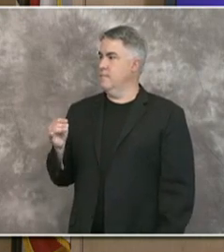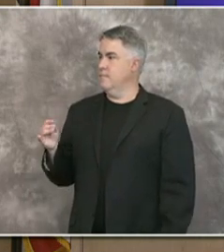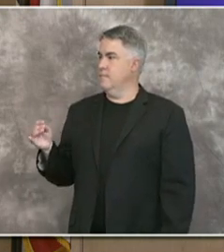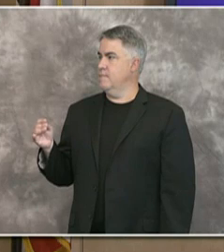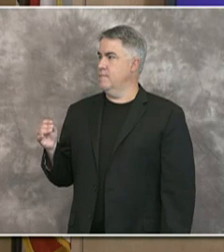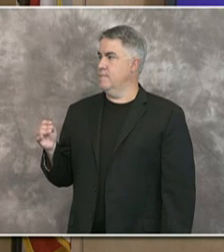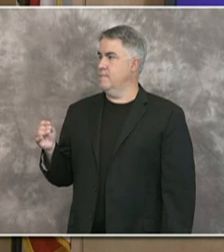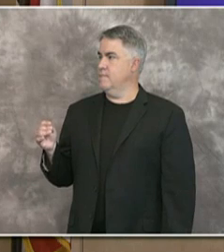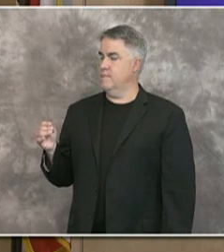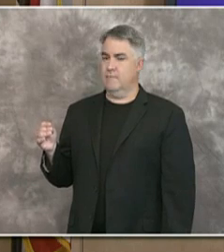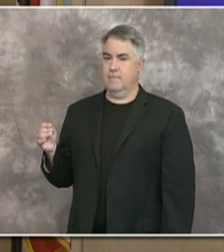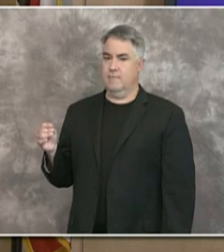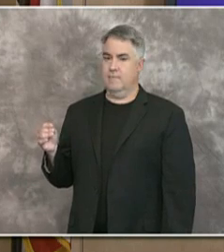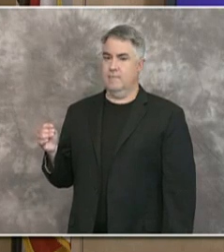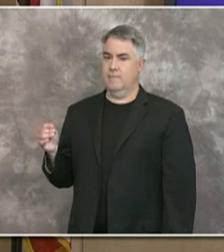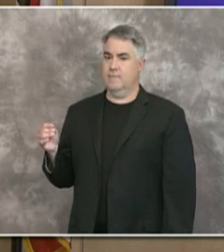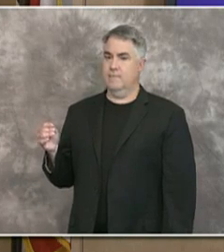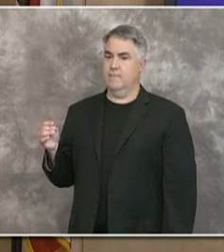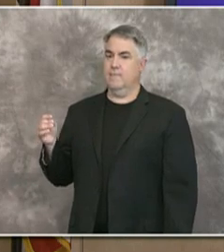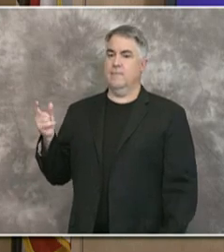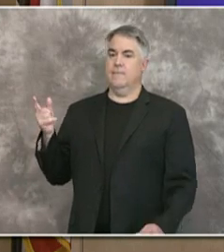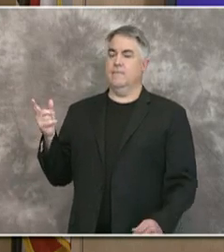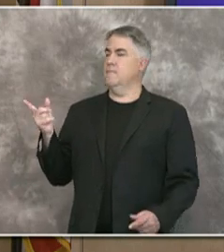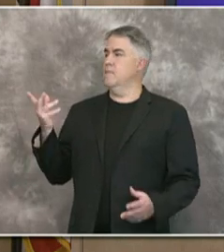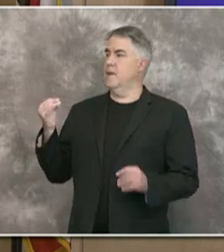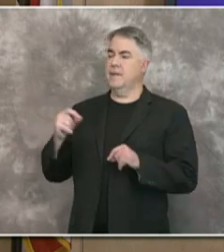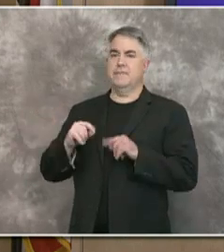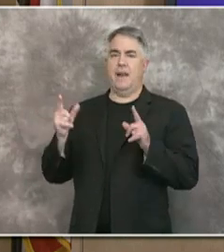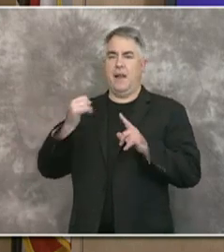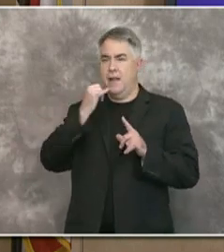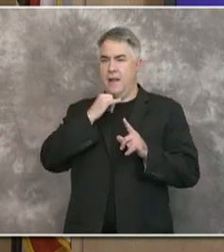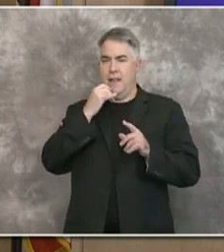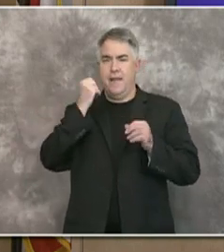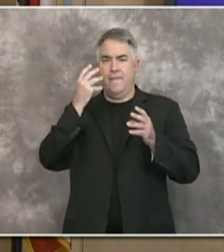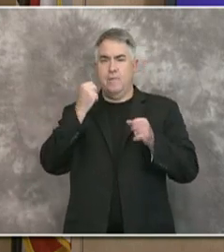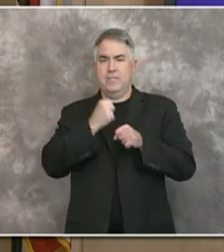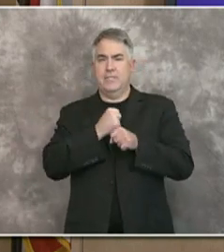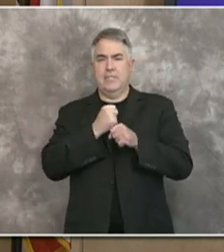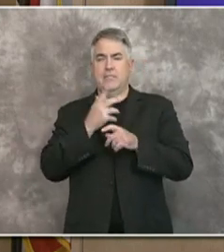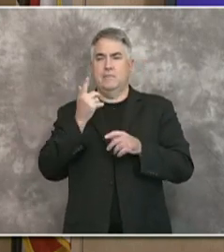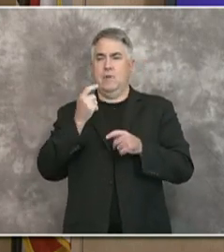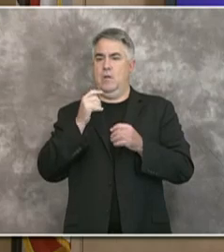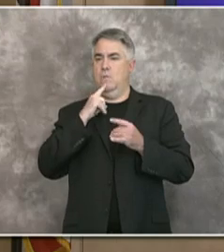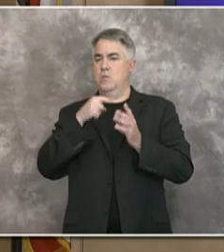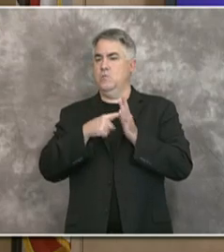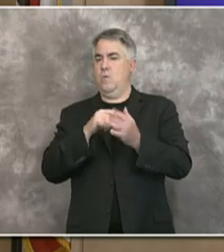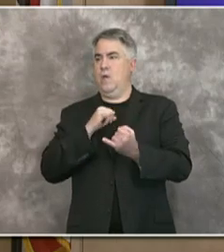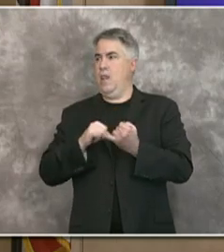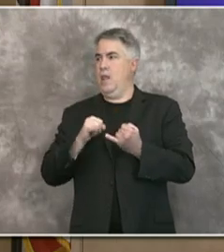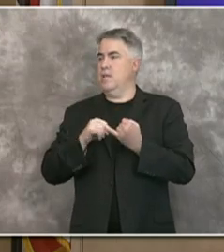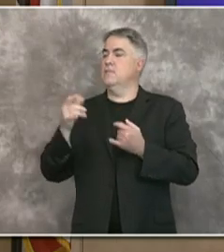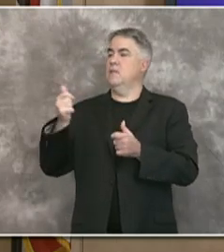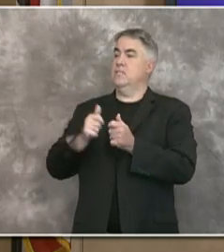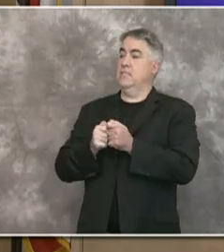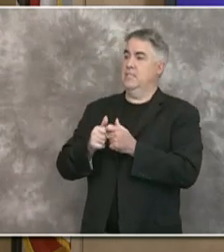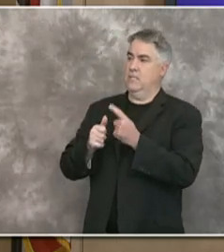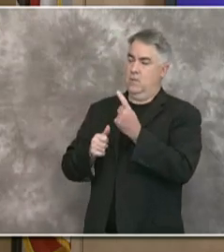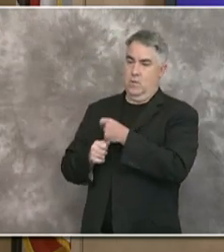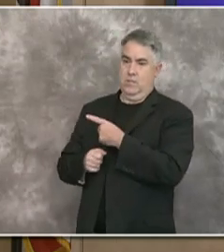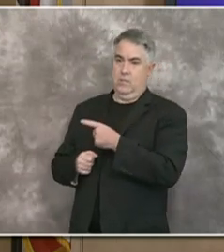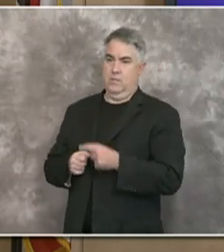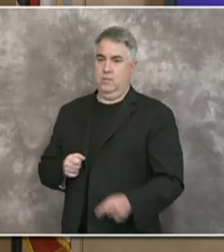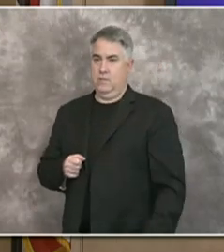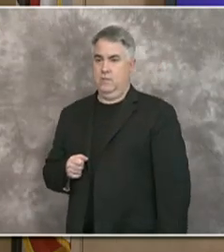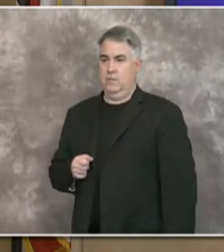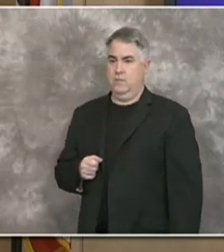we'll do the slides at the end. Okay. Okay, we'll start with our first question is from Kristen Takeda with the